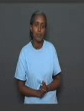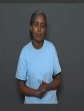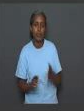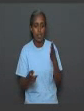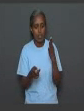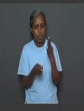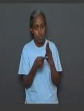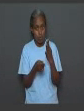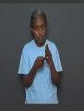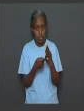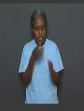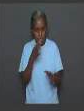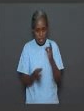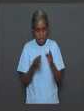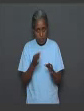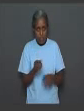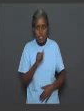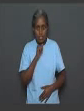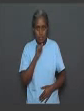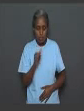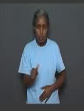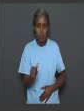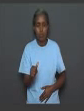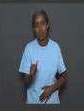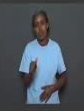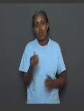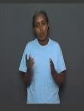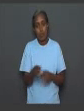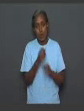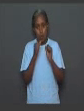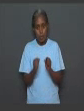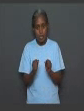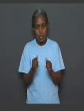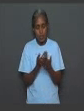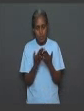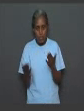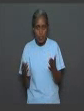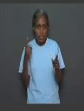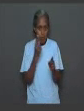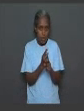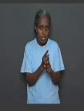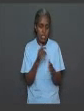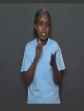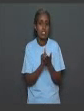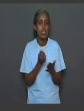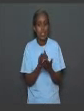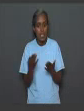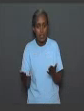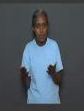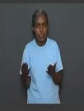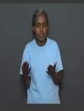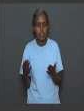Fourth, if there is no probability of an event occurring, that event